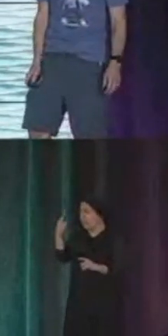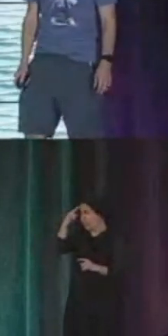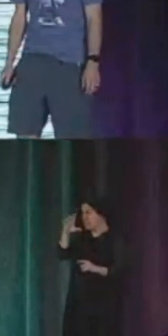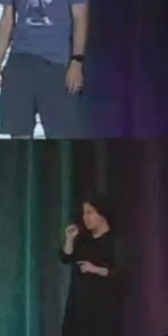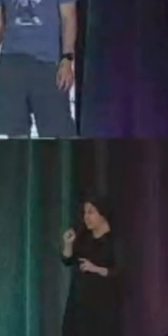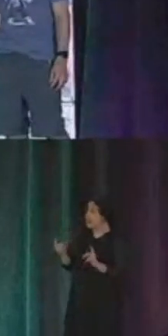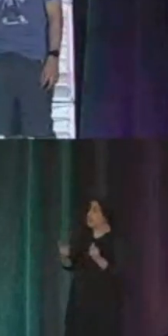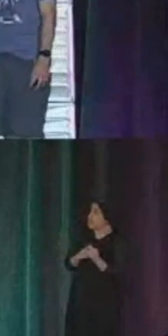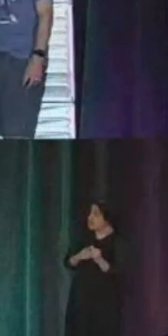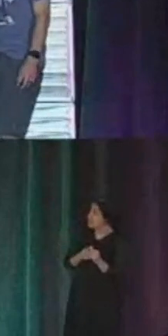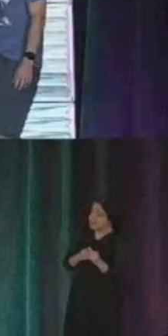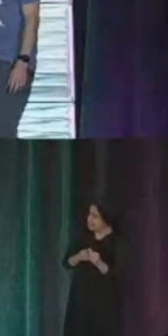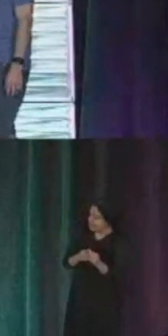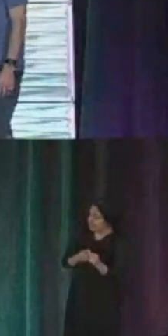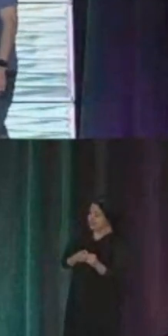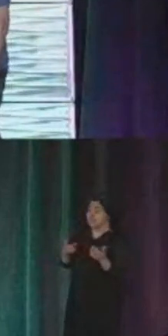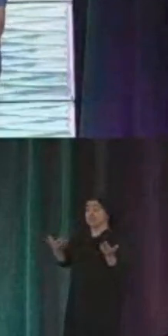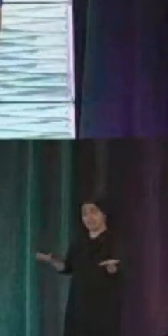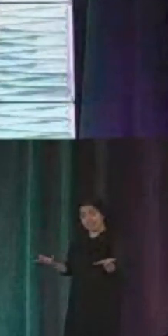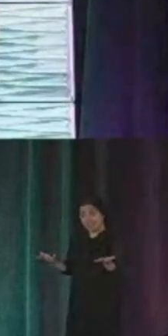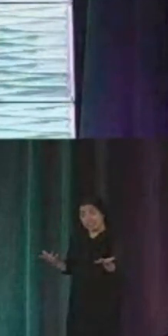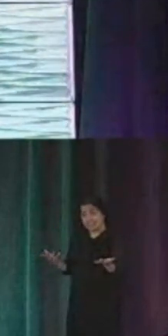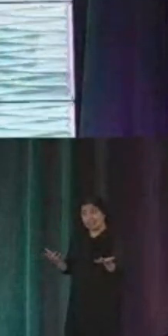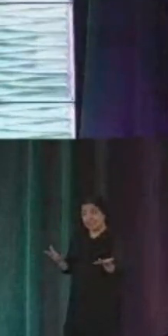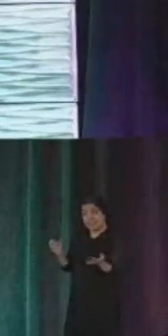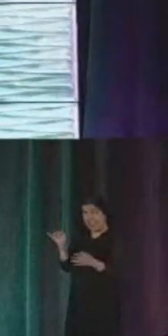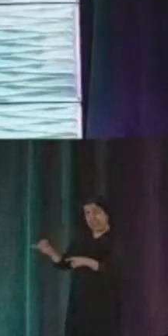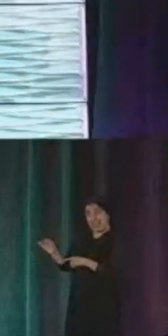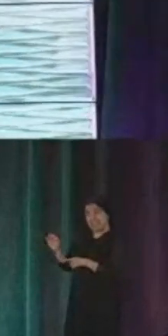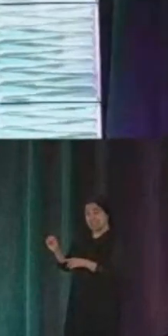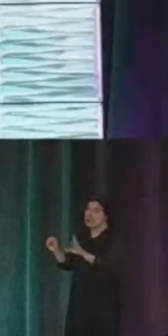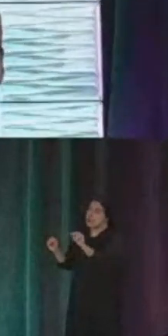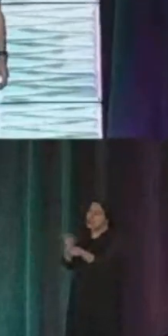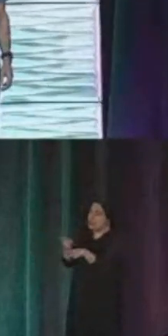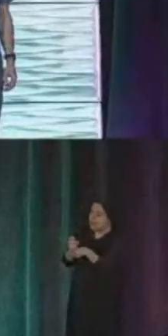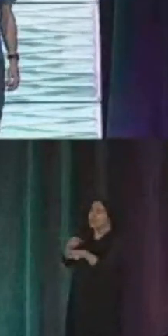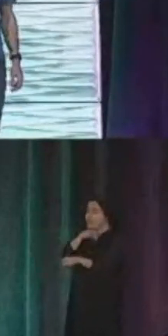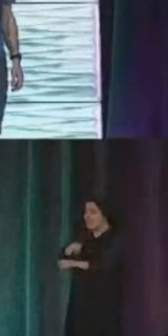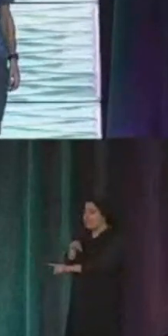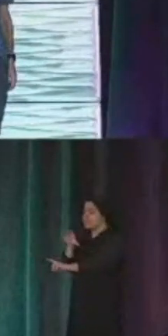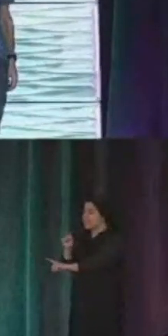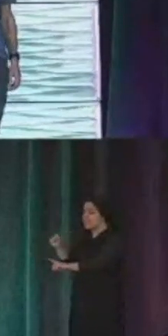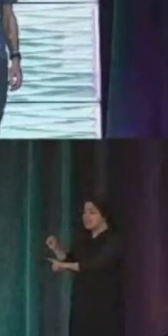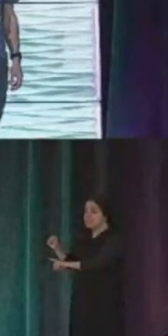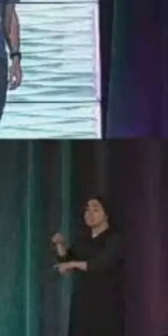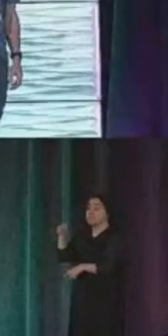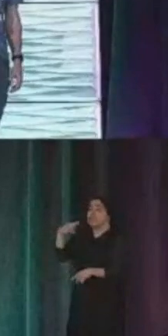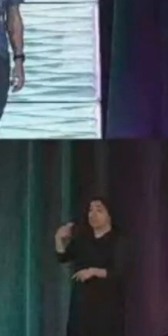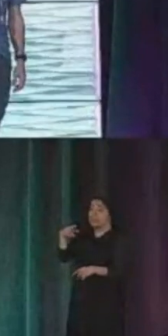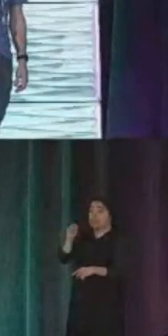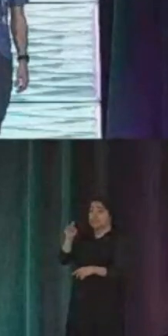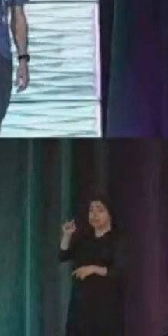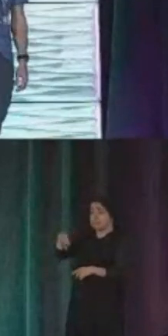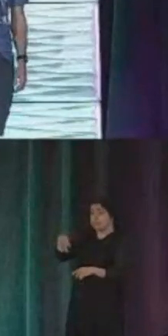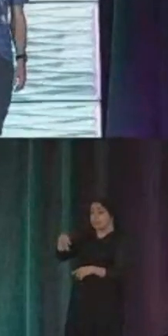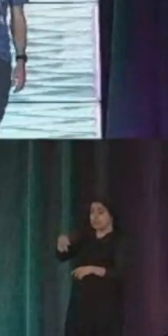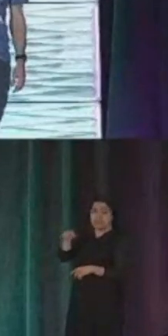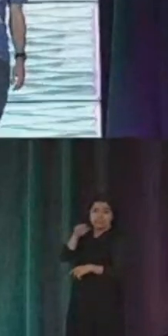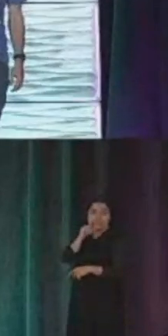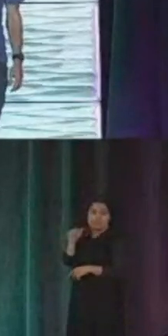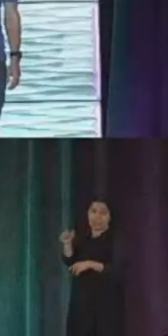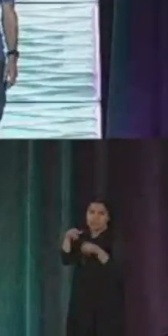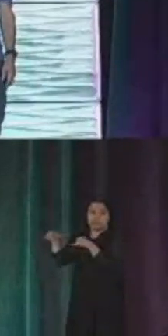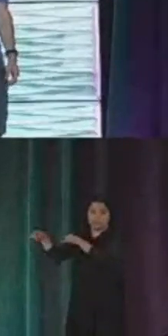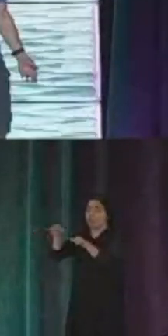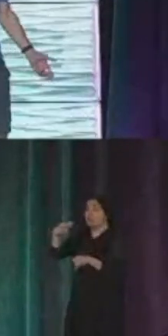first. So yeah, take that, CSS. No, just kidding. We love CSS. HTTP wasn't even standardized until after